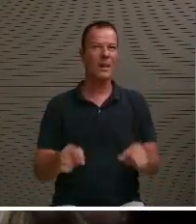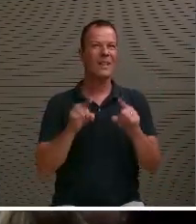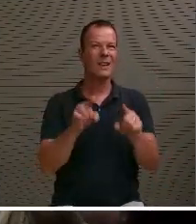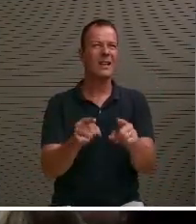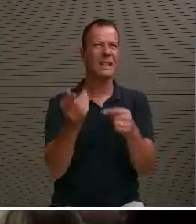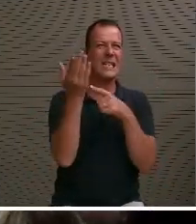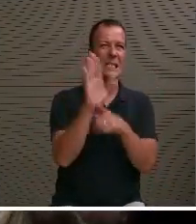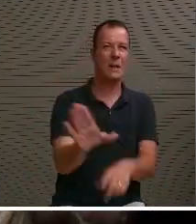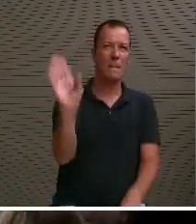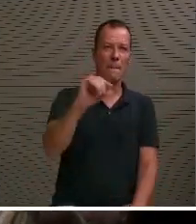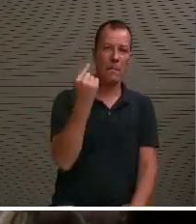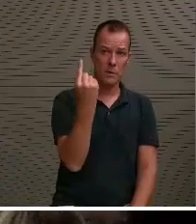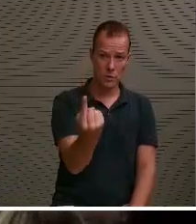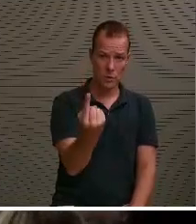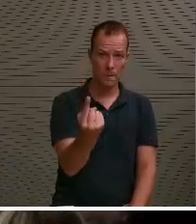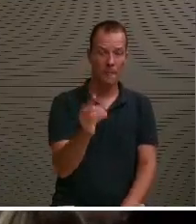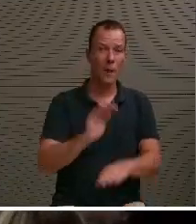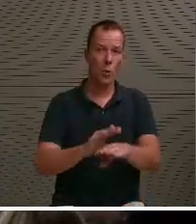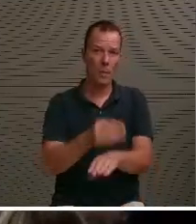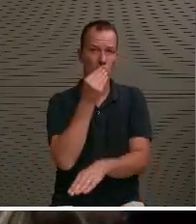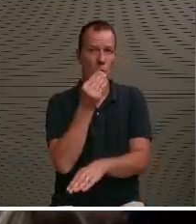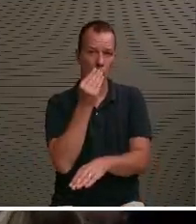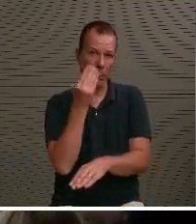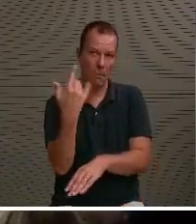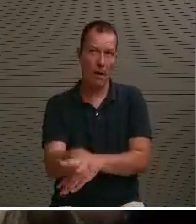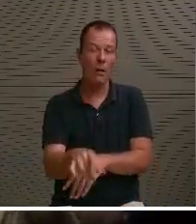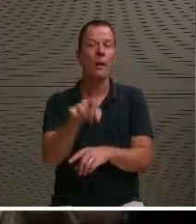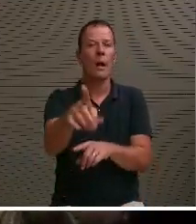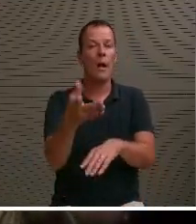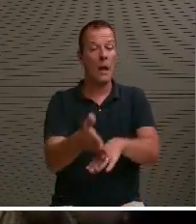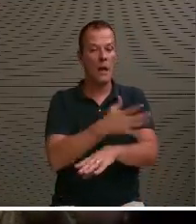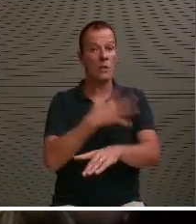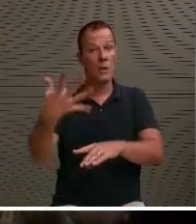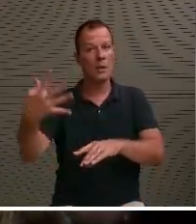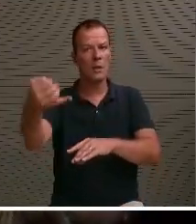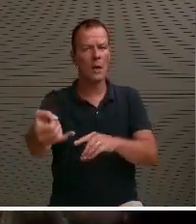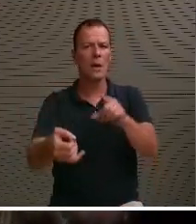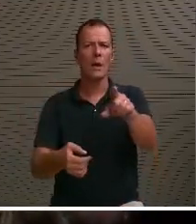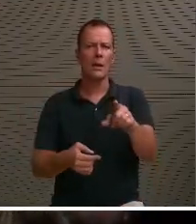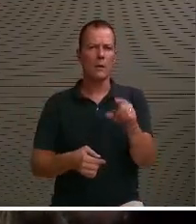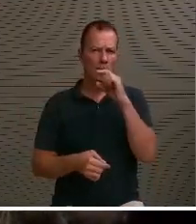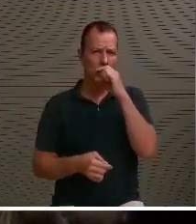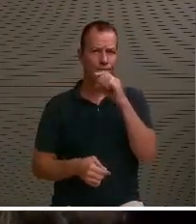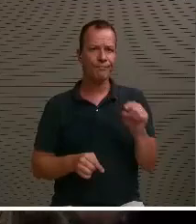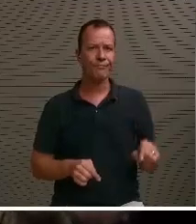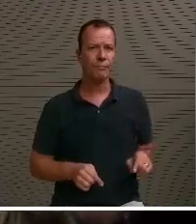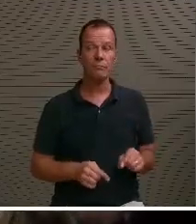of malnutrition before and after. And it's a very impressive thing